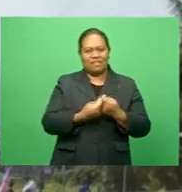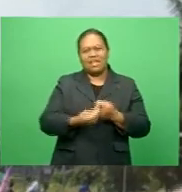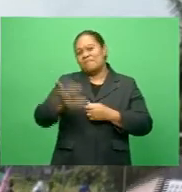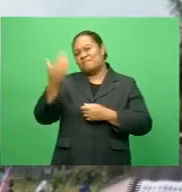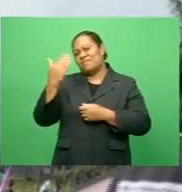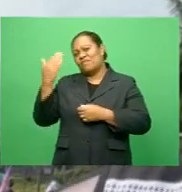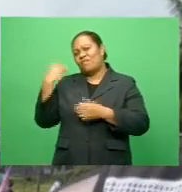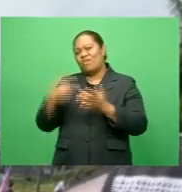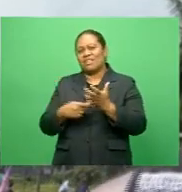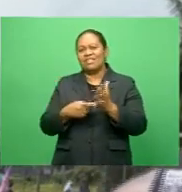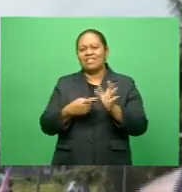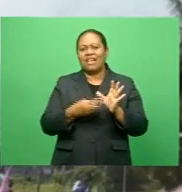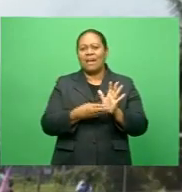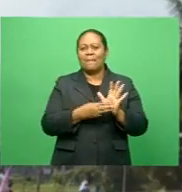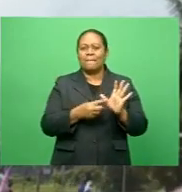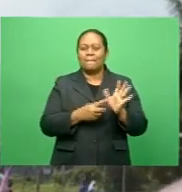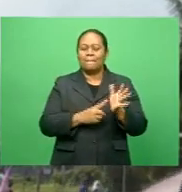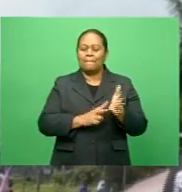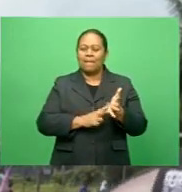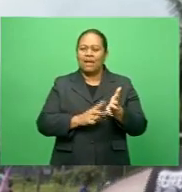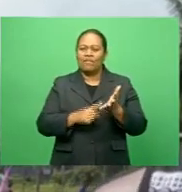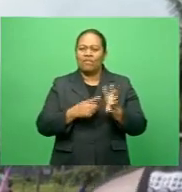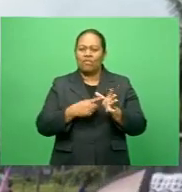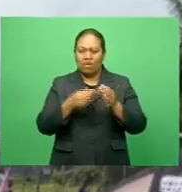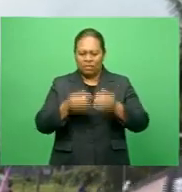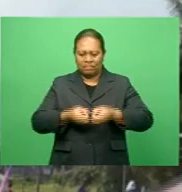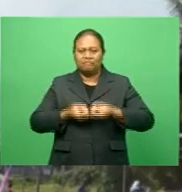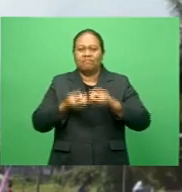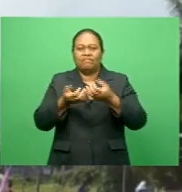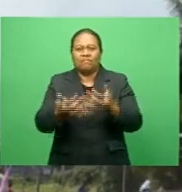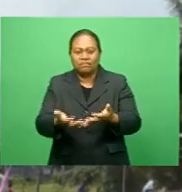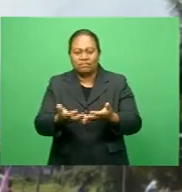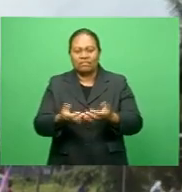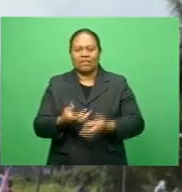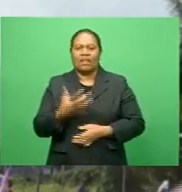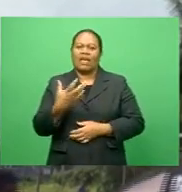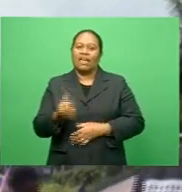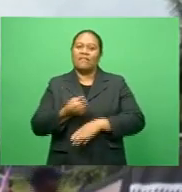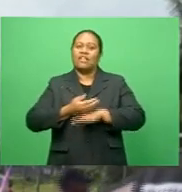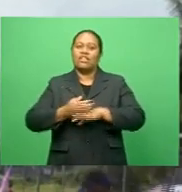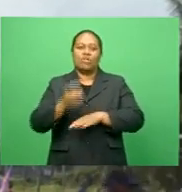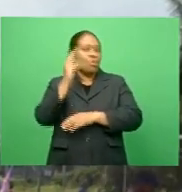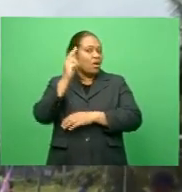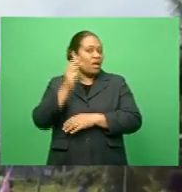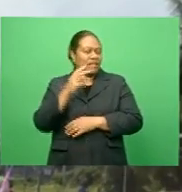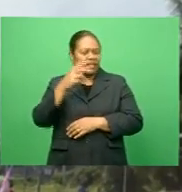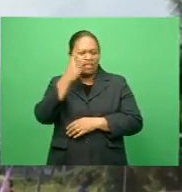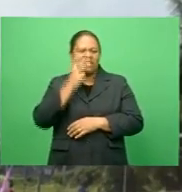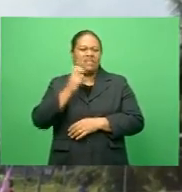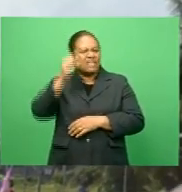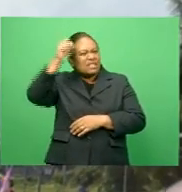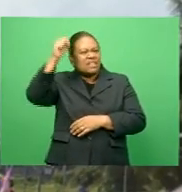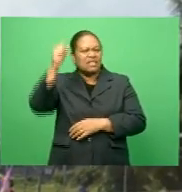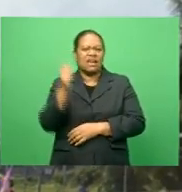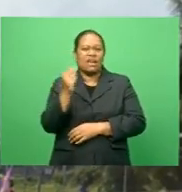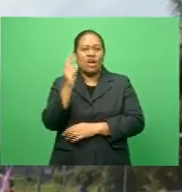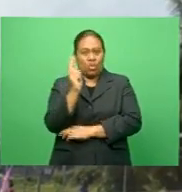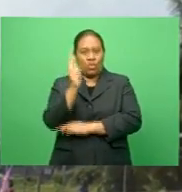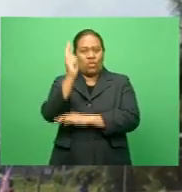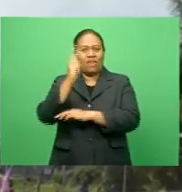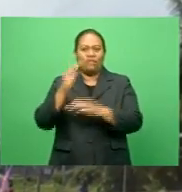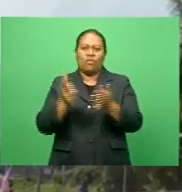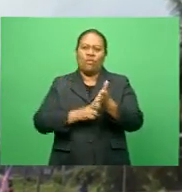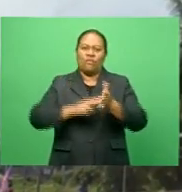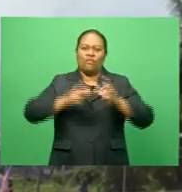Tamavua Celtics team has produced a number of national reps, the likes of Chichiwa,